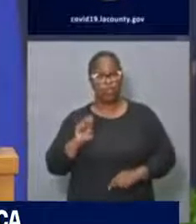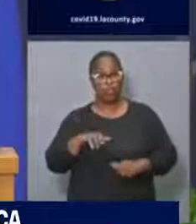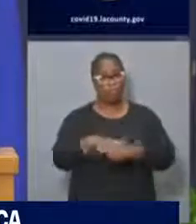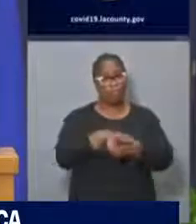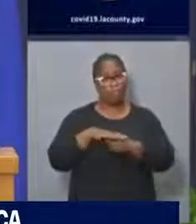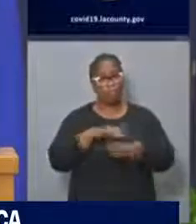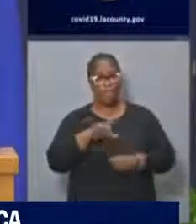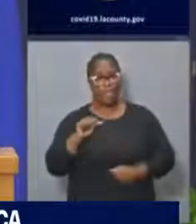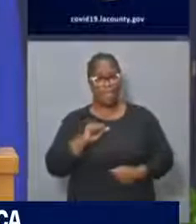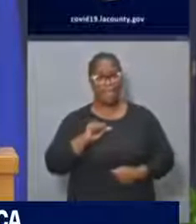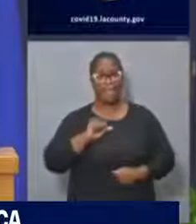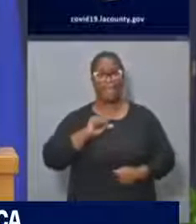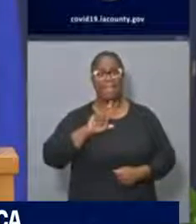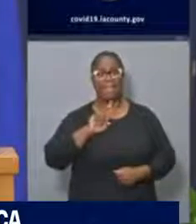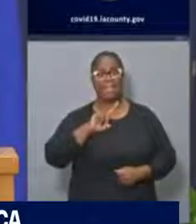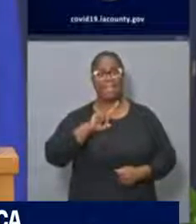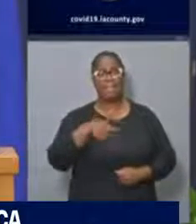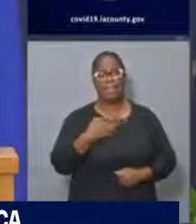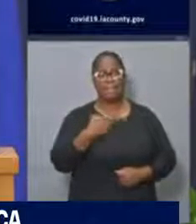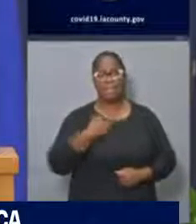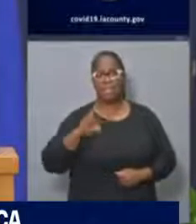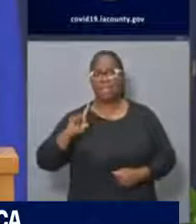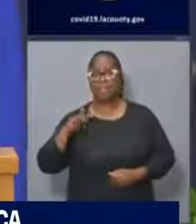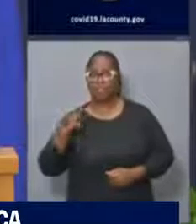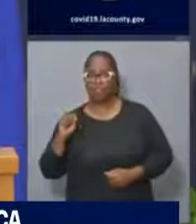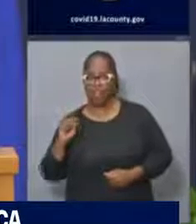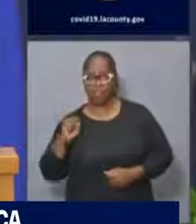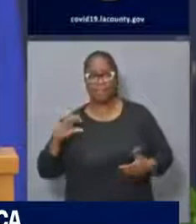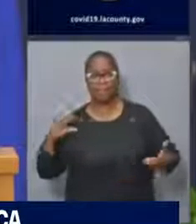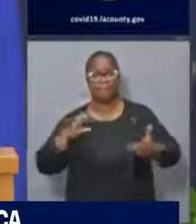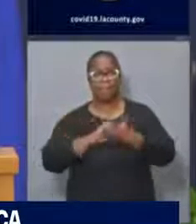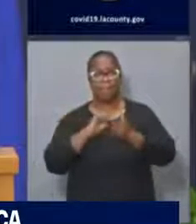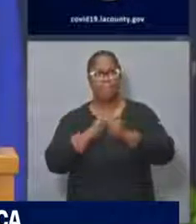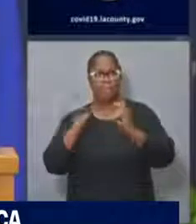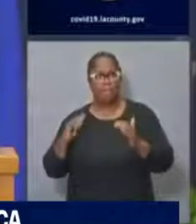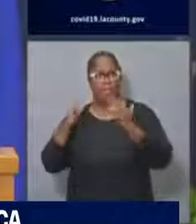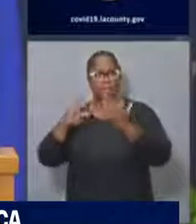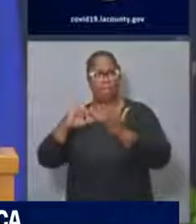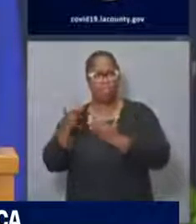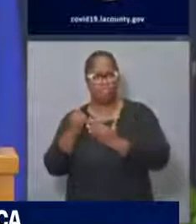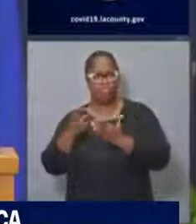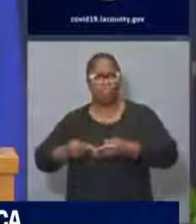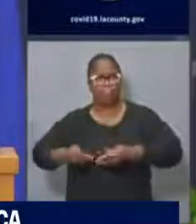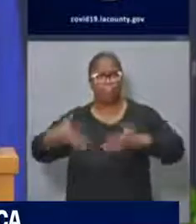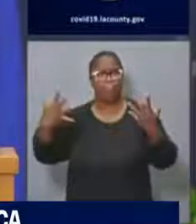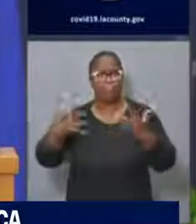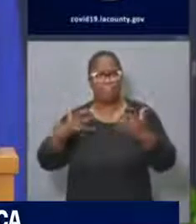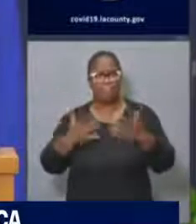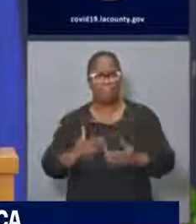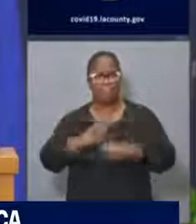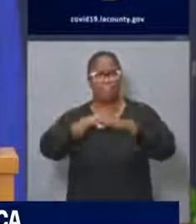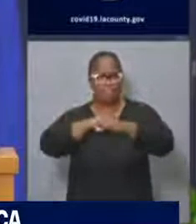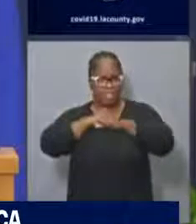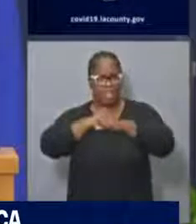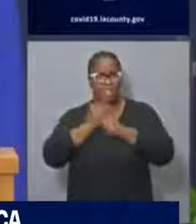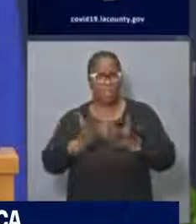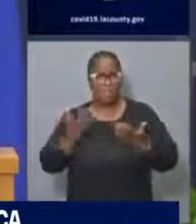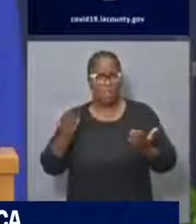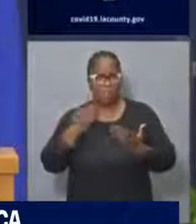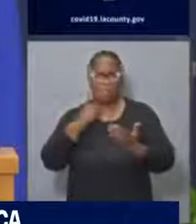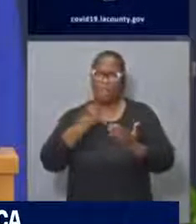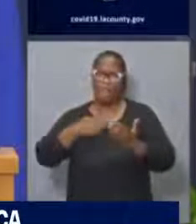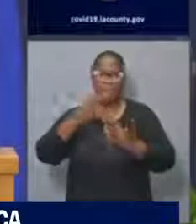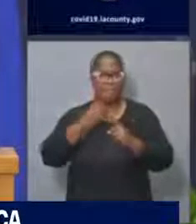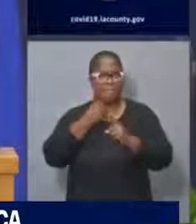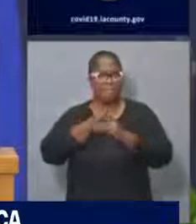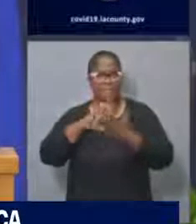and DHS partnered with the Advancement Project to distribute protective equipment to our most impacted communities. This